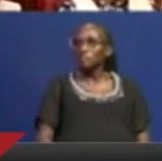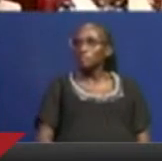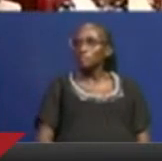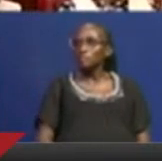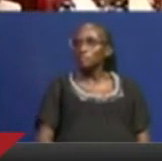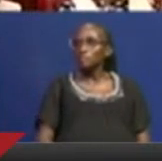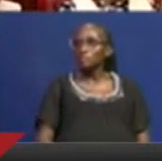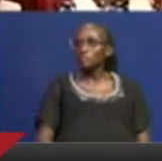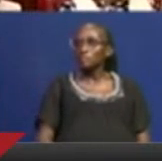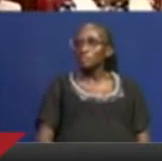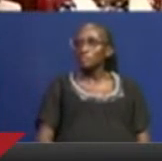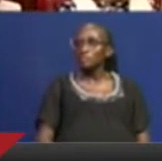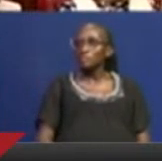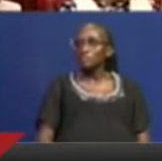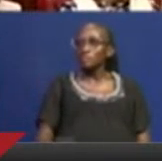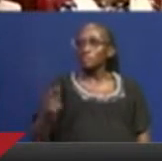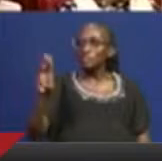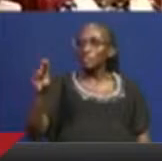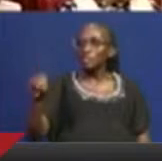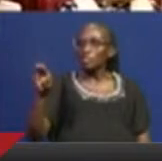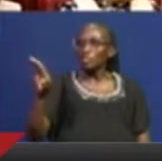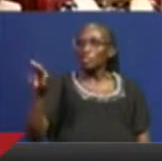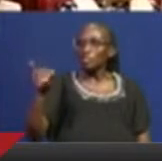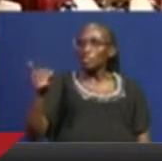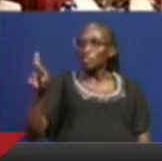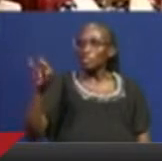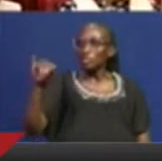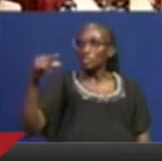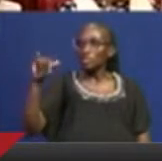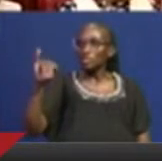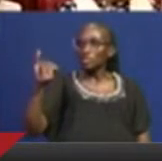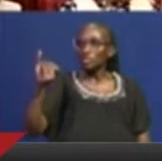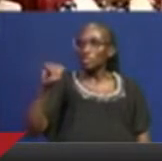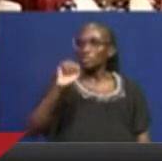Igembe South, John Pomweregi.